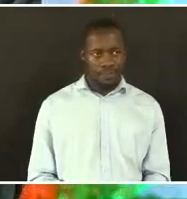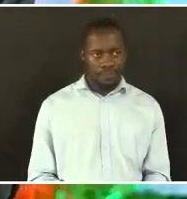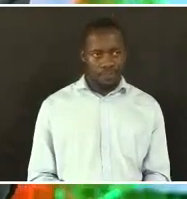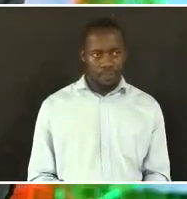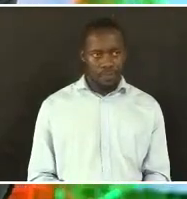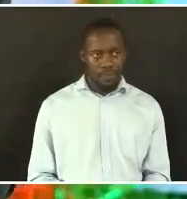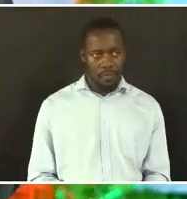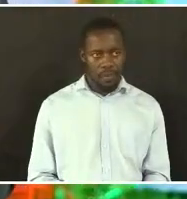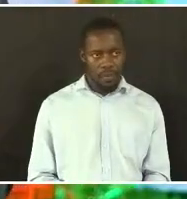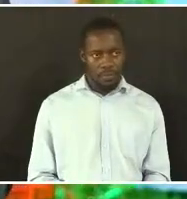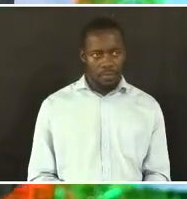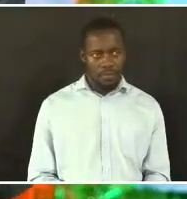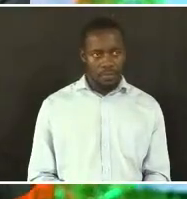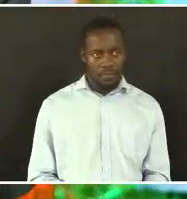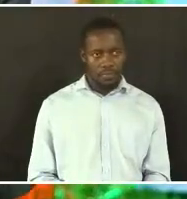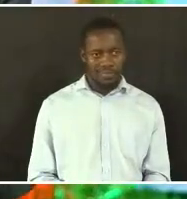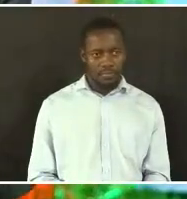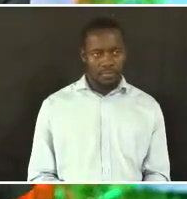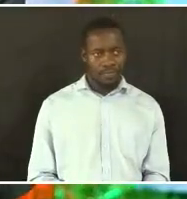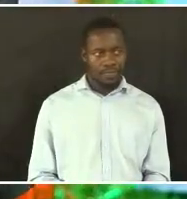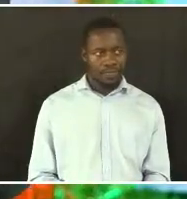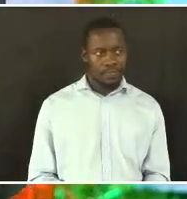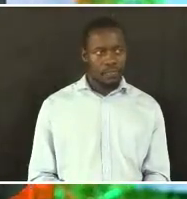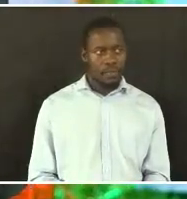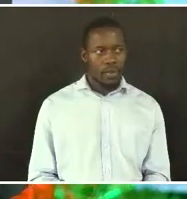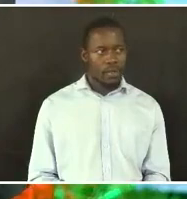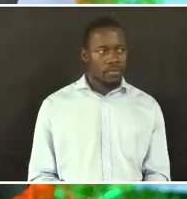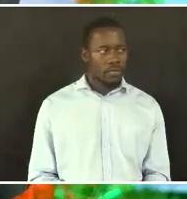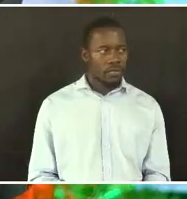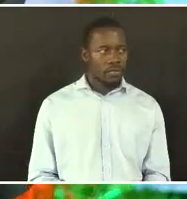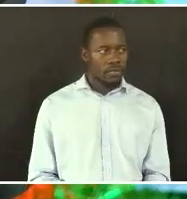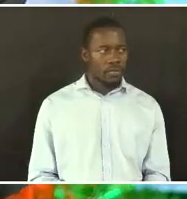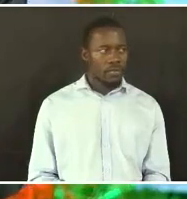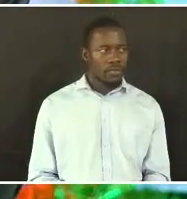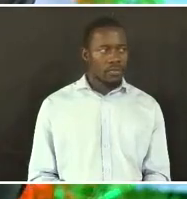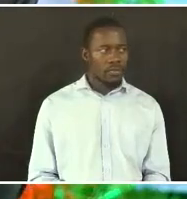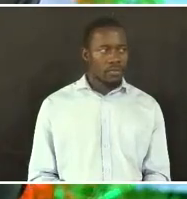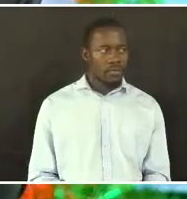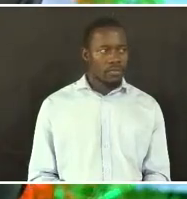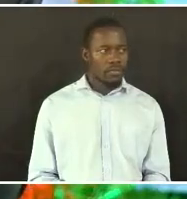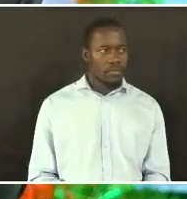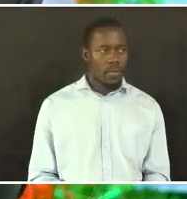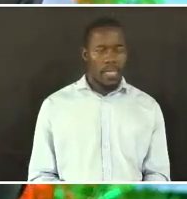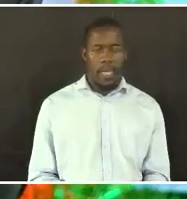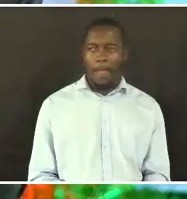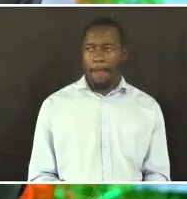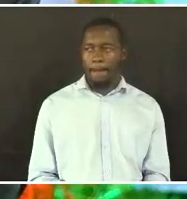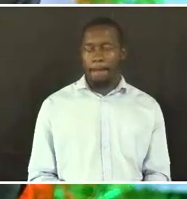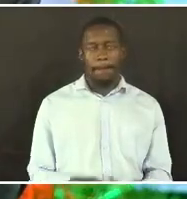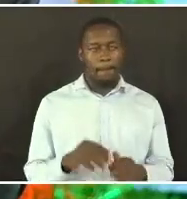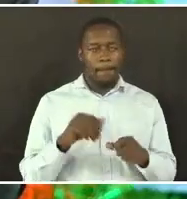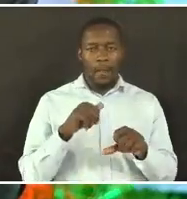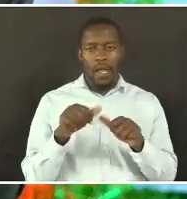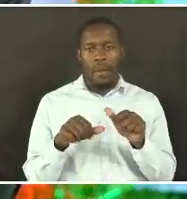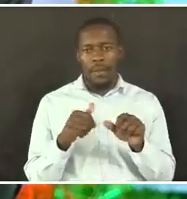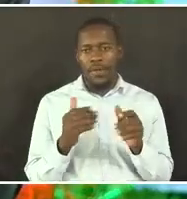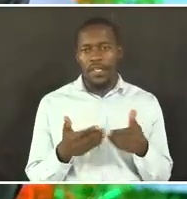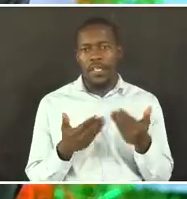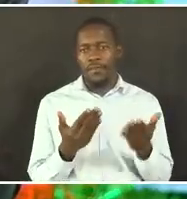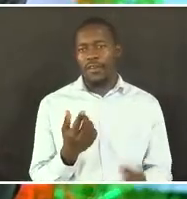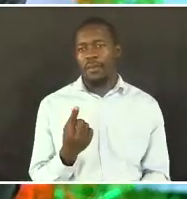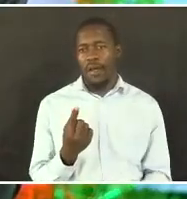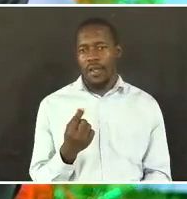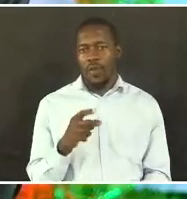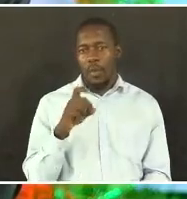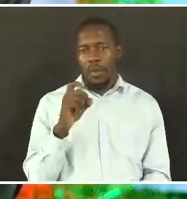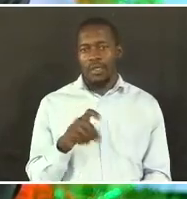The point that was being said about giving the money, that is why I am saying we need to really accept as a